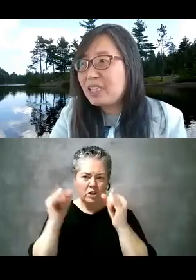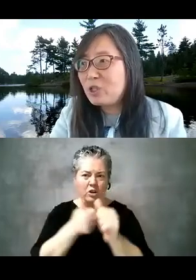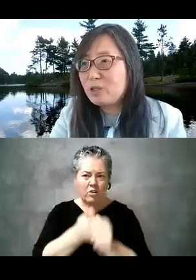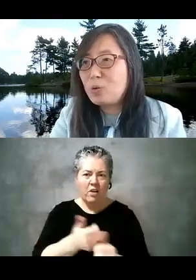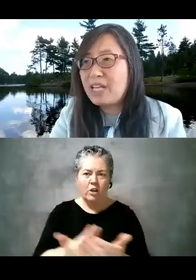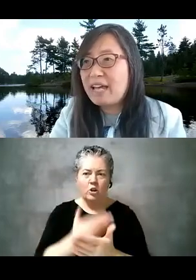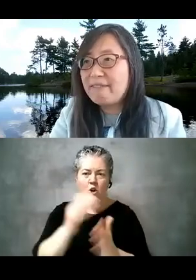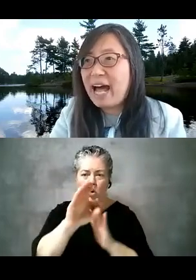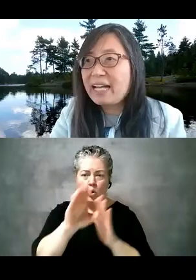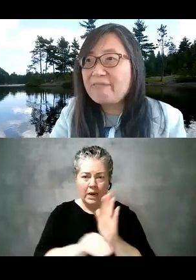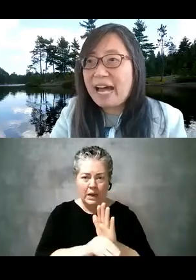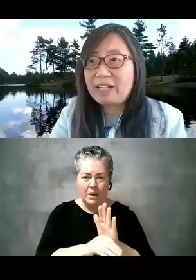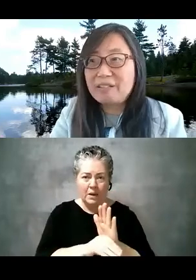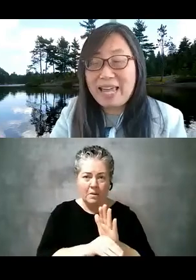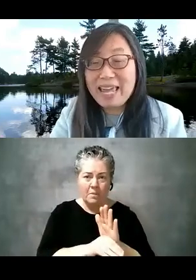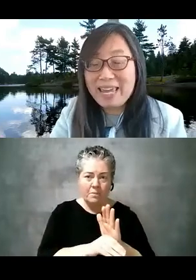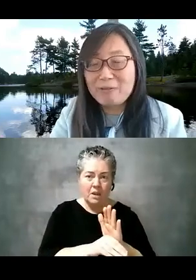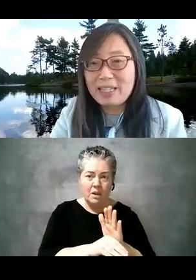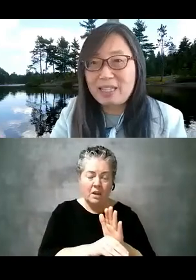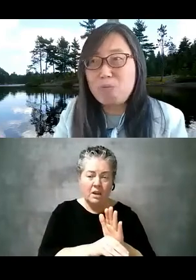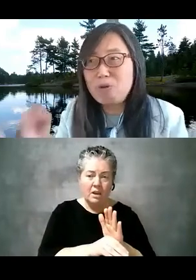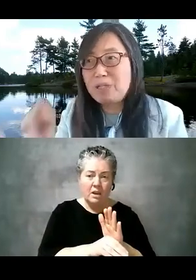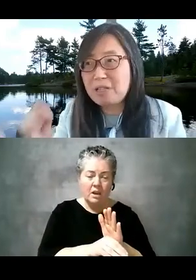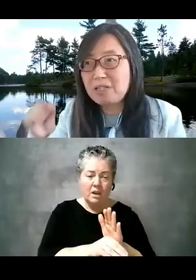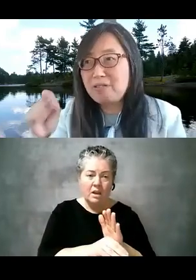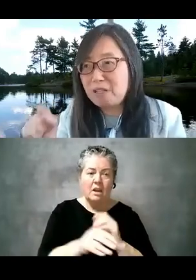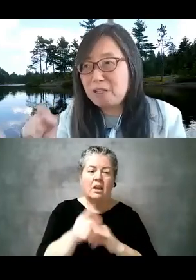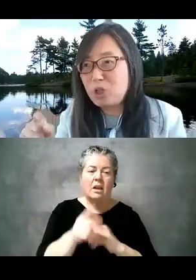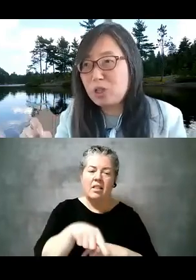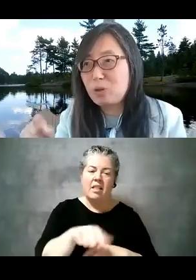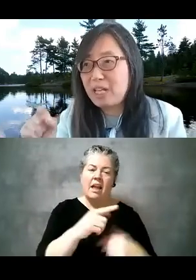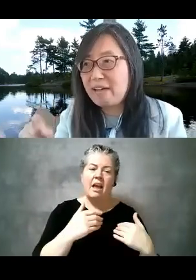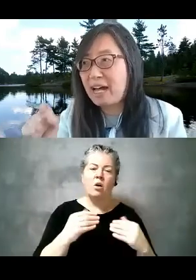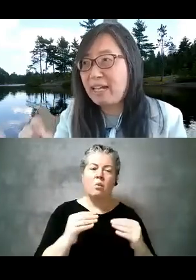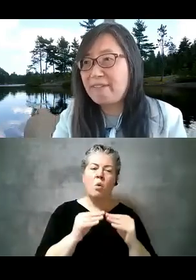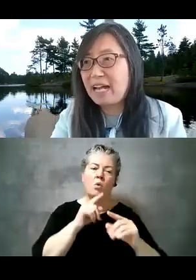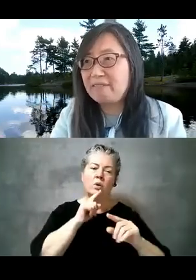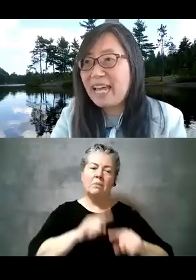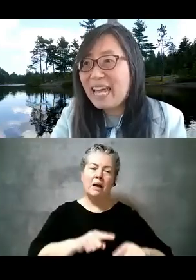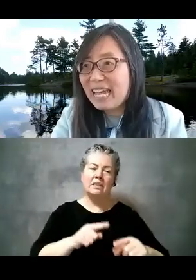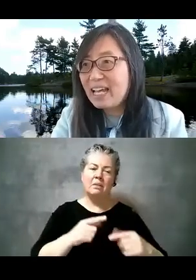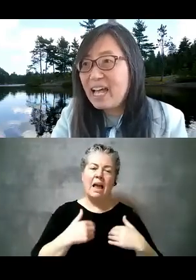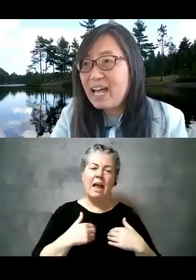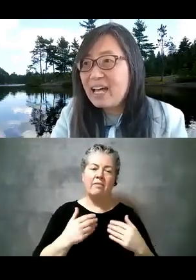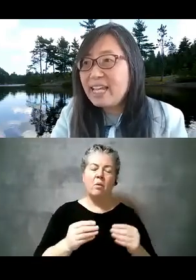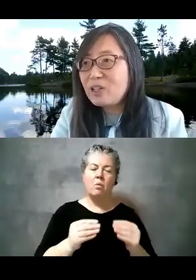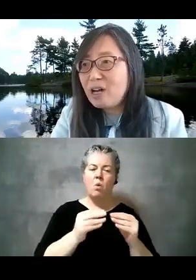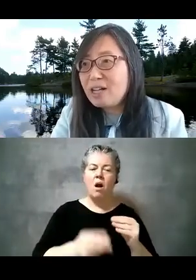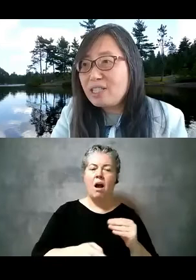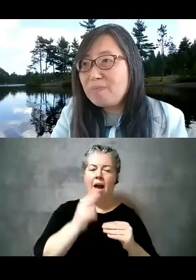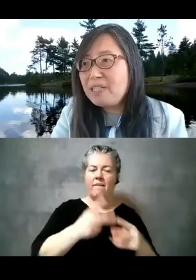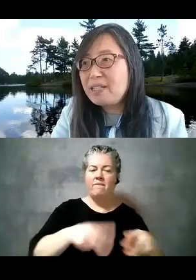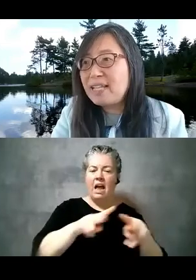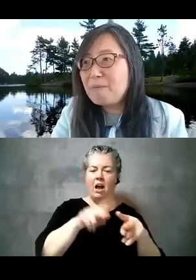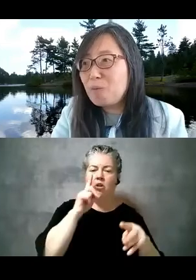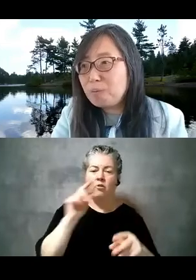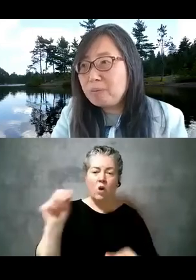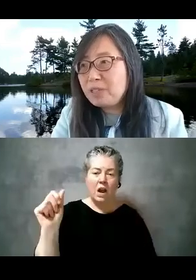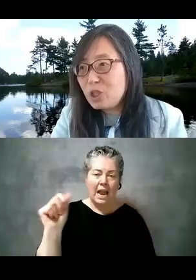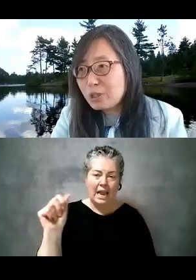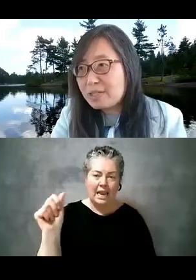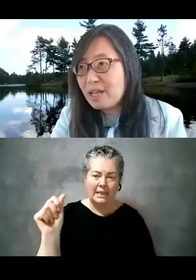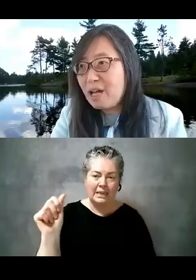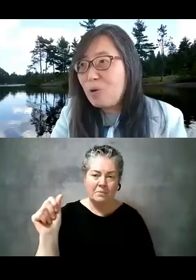are the teachers who would have a higher value of A, right? The more responsive teachers would have a higher value of A. They could also be the